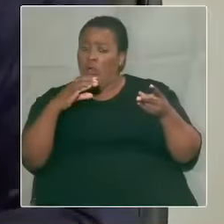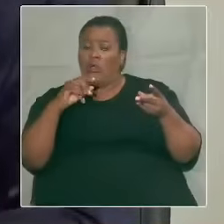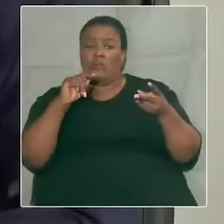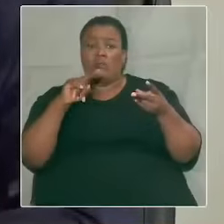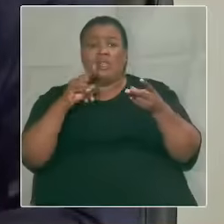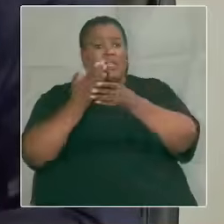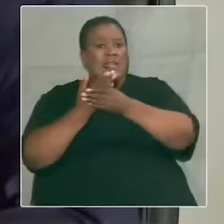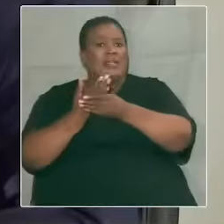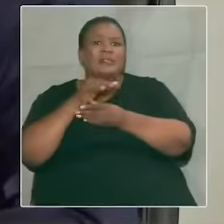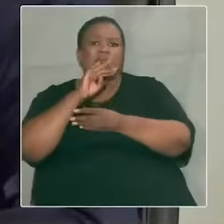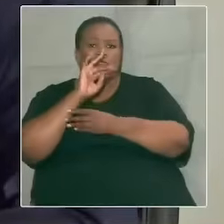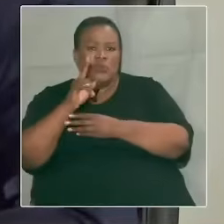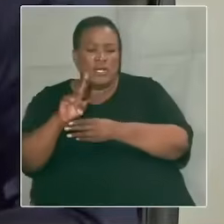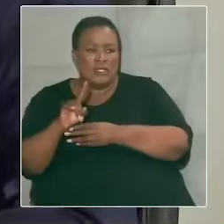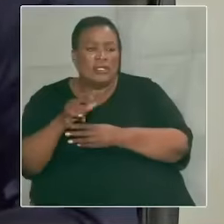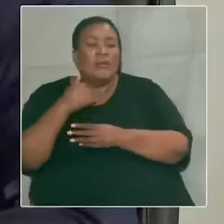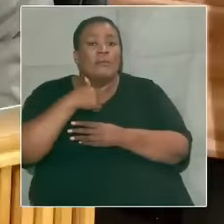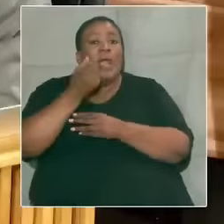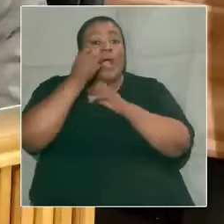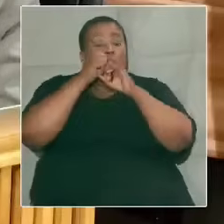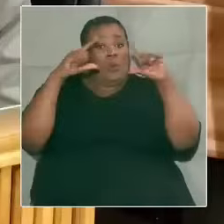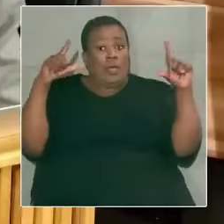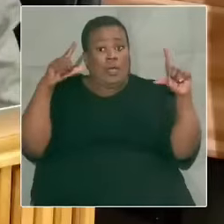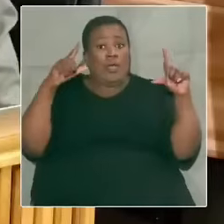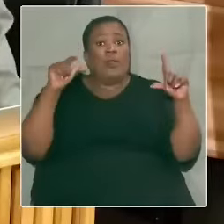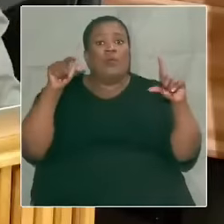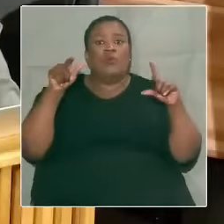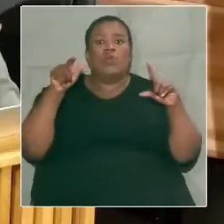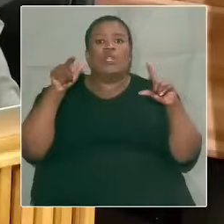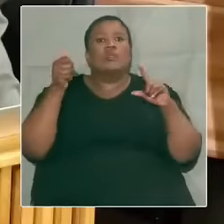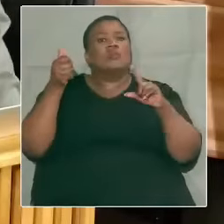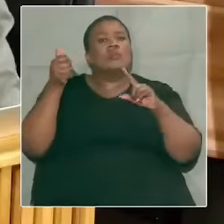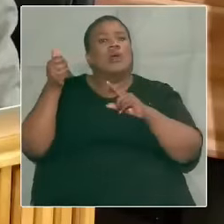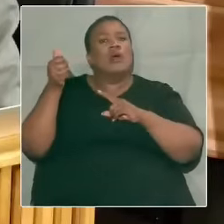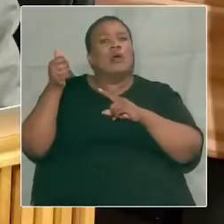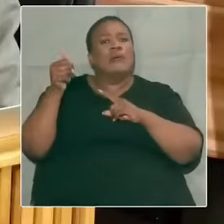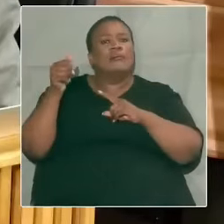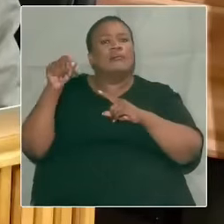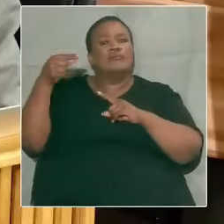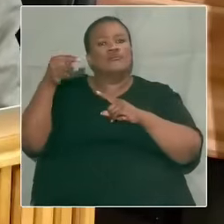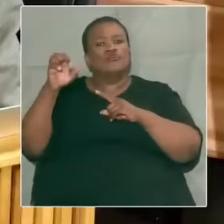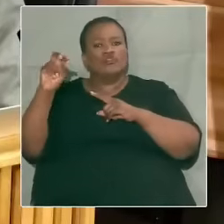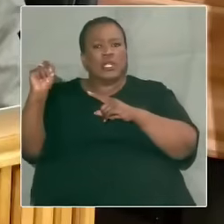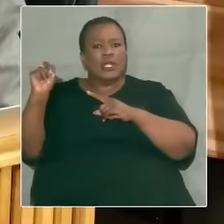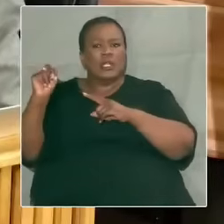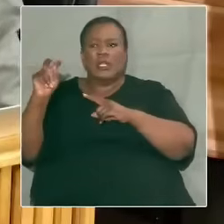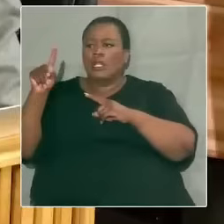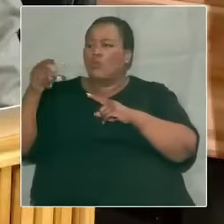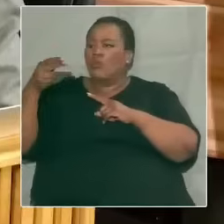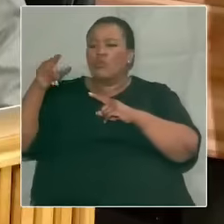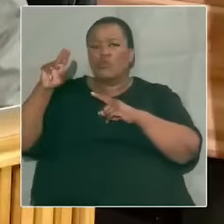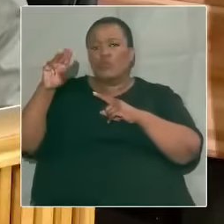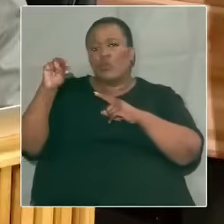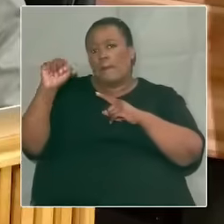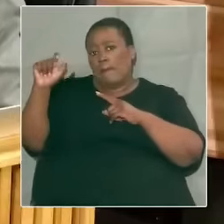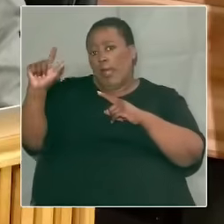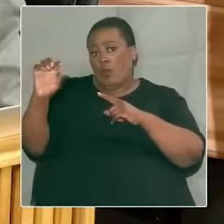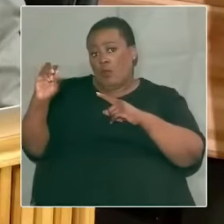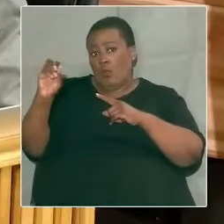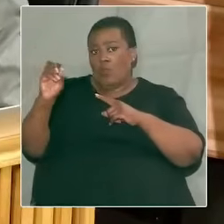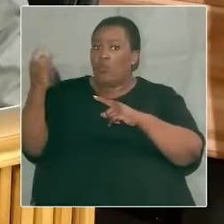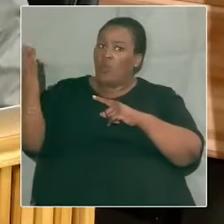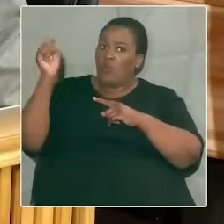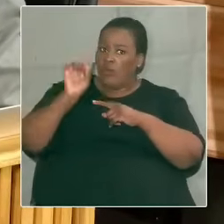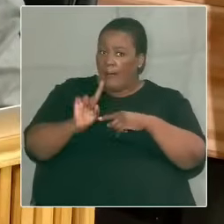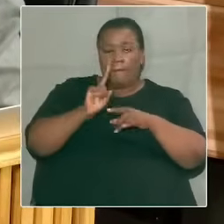Parallel cases, I'm aware that you said General Khumalo will give Yes. more detail on this, but Yeah. the commissioners need the information now to make